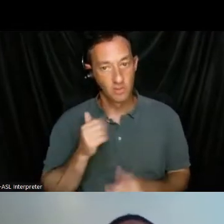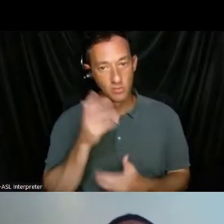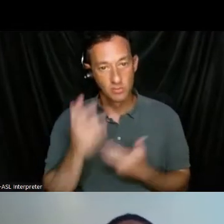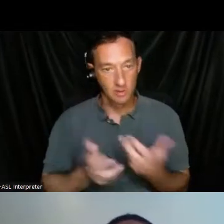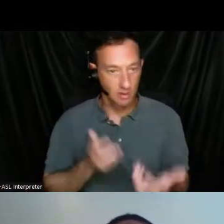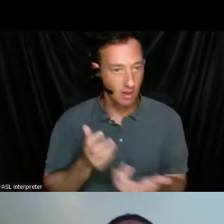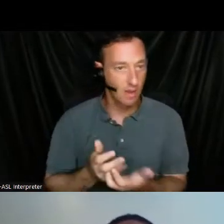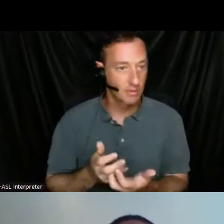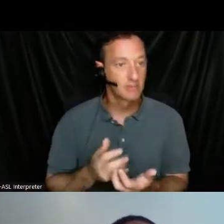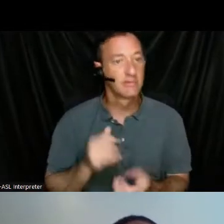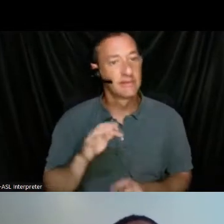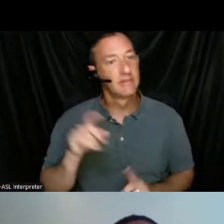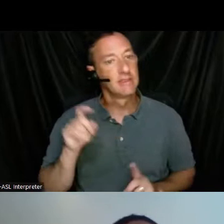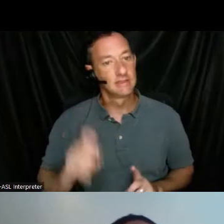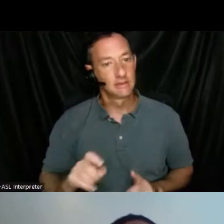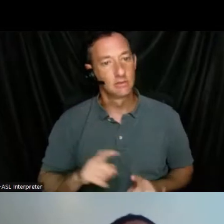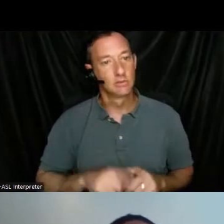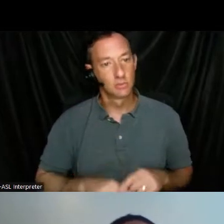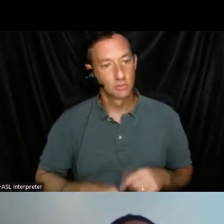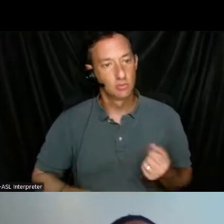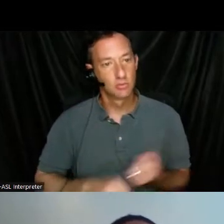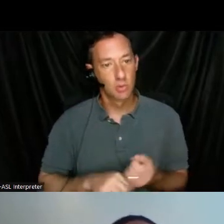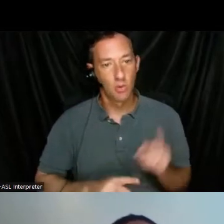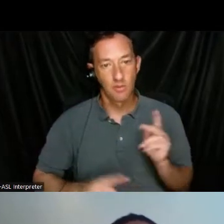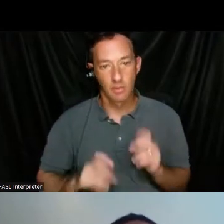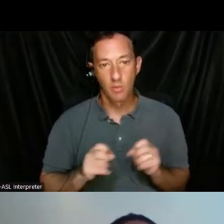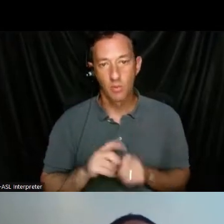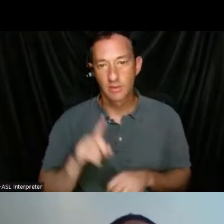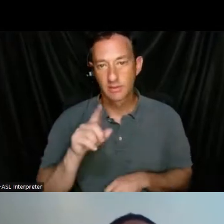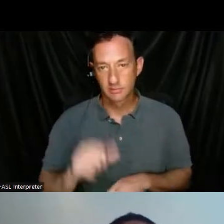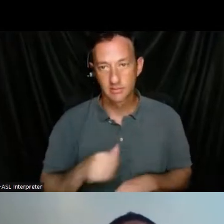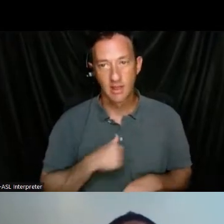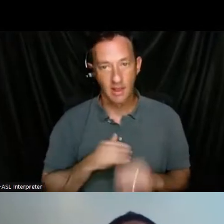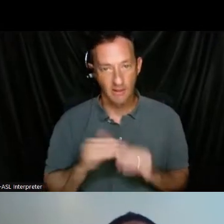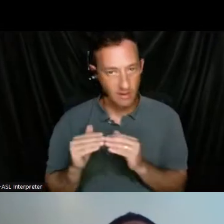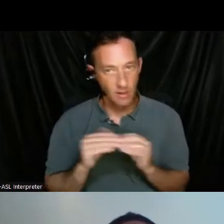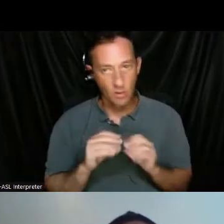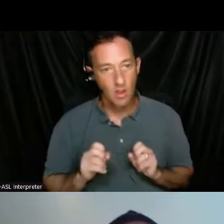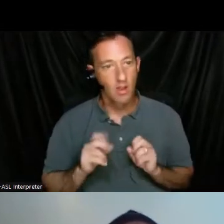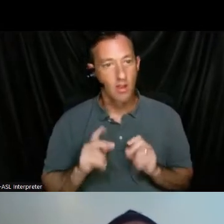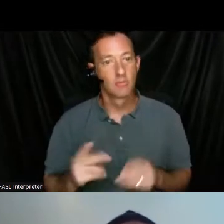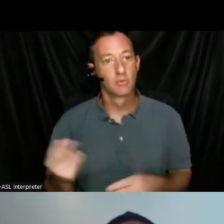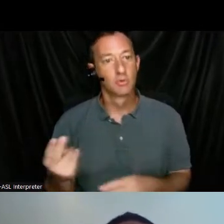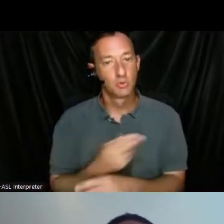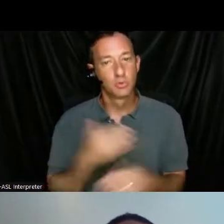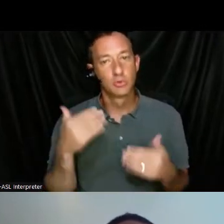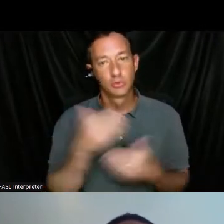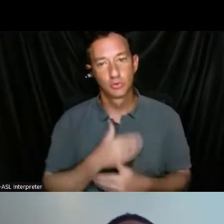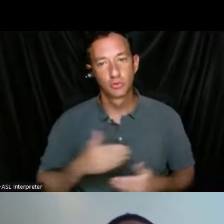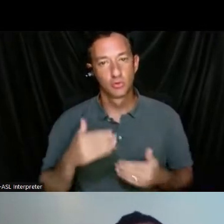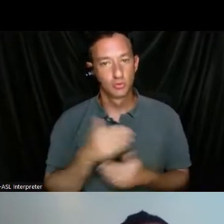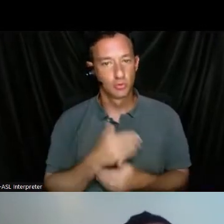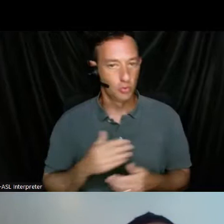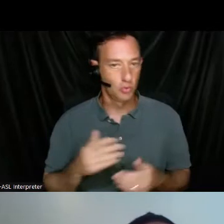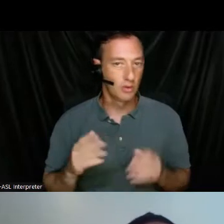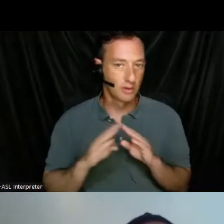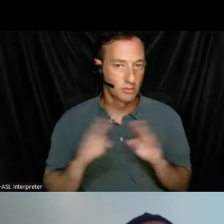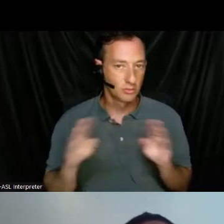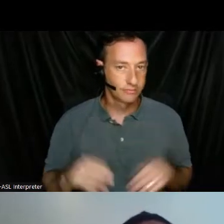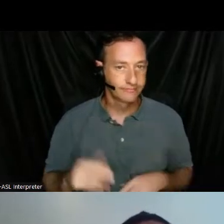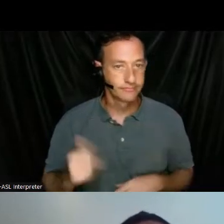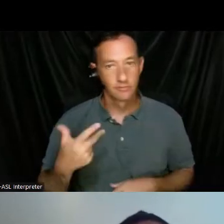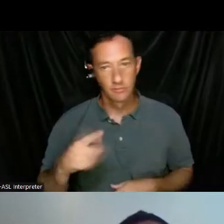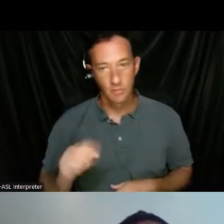may be necessary to afford persons with disabilities an equal opportunity to use and enjoy a dwelling. And as a resource,